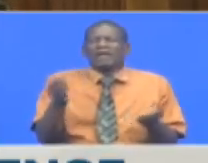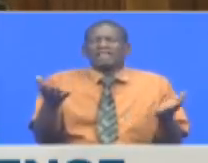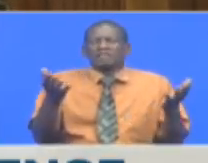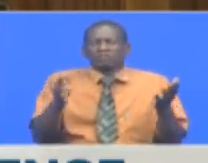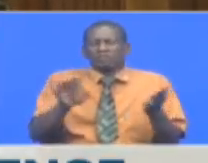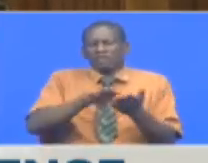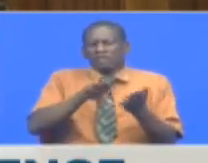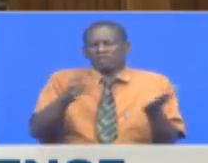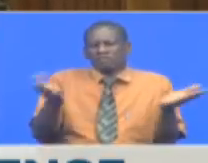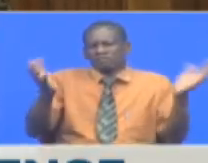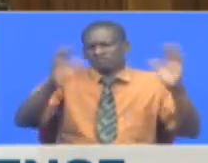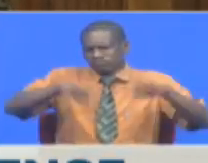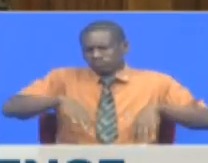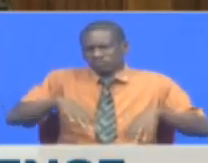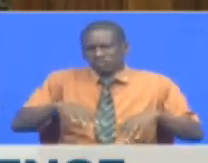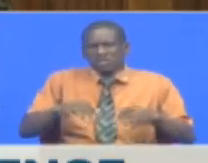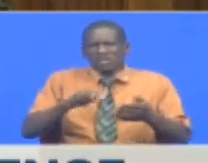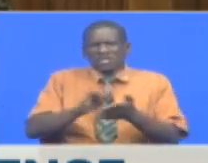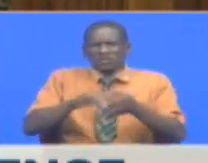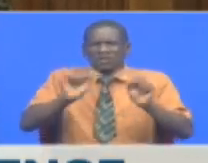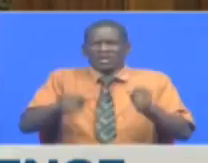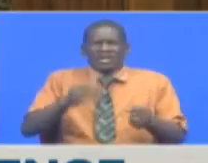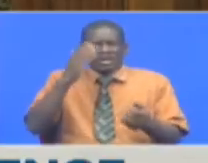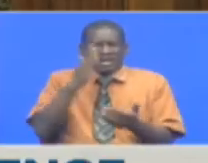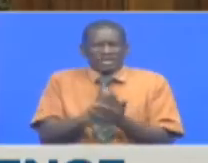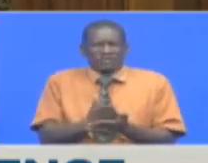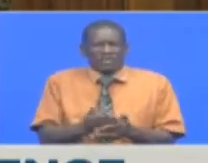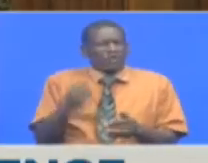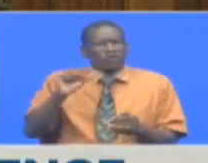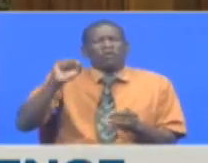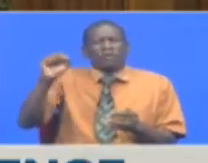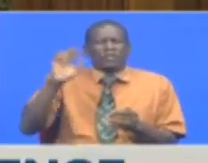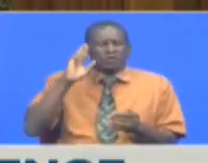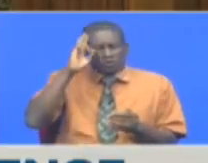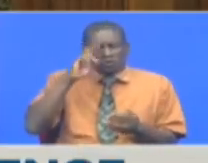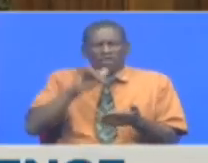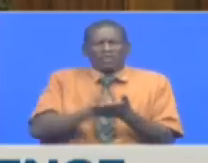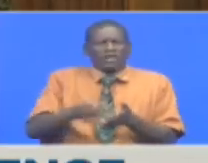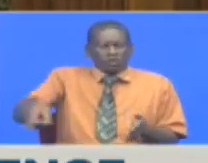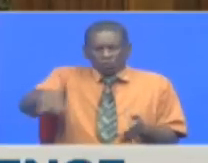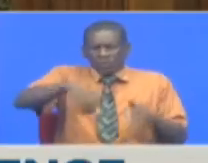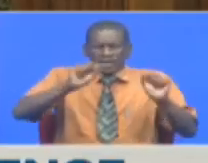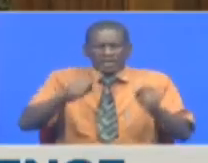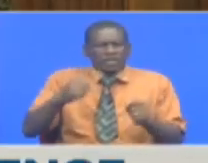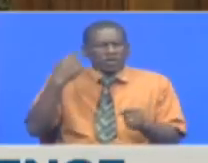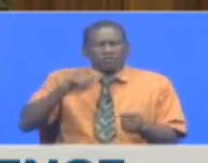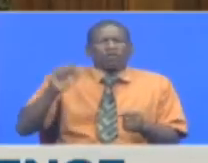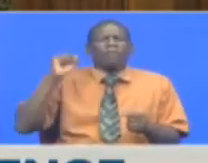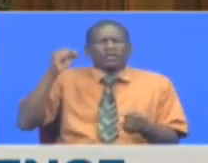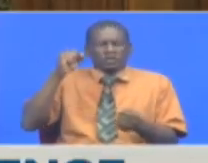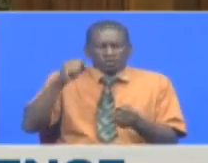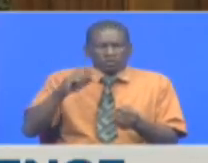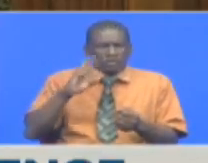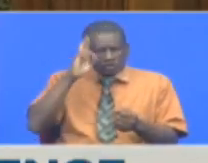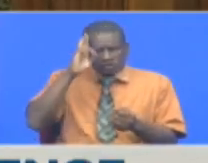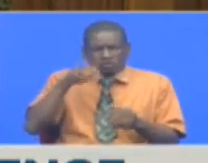that we could actually, for political reasons, deny our own